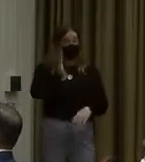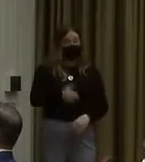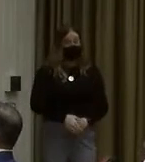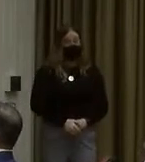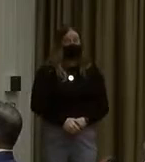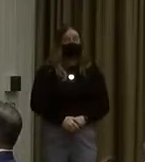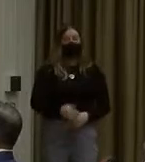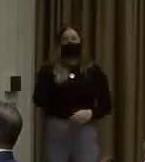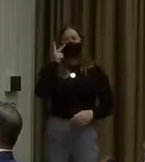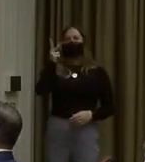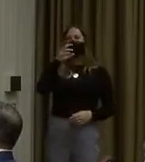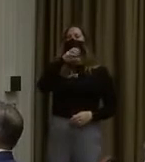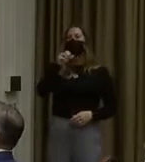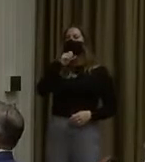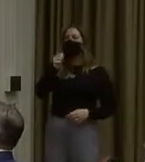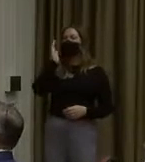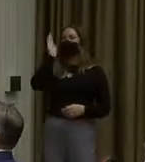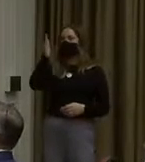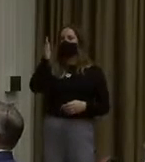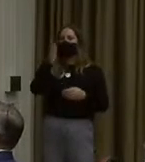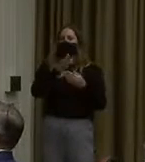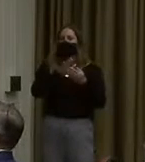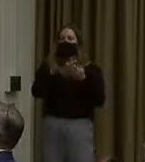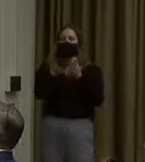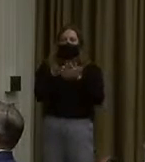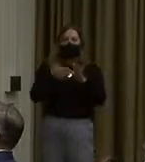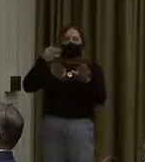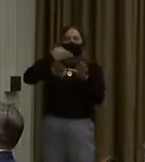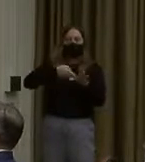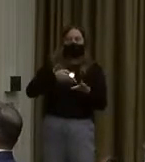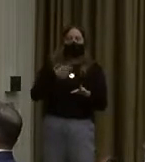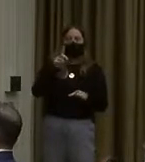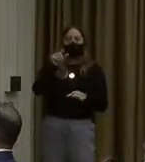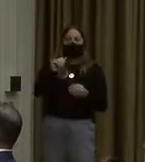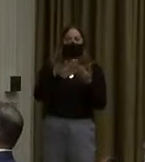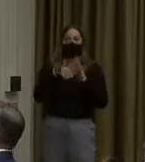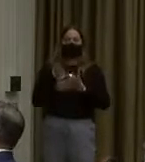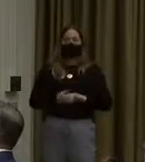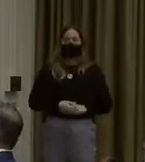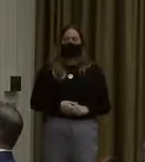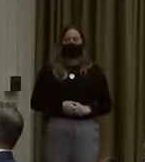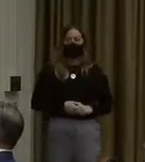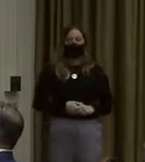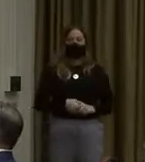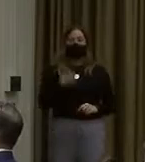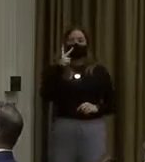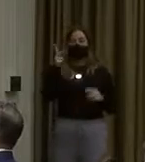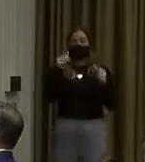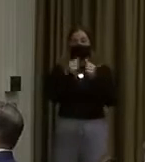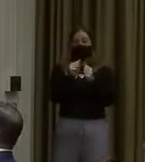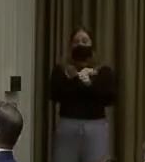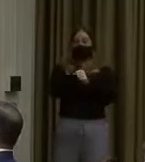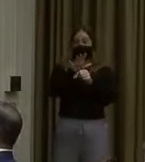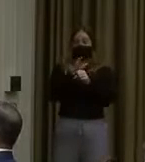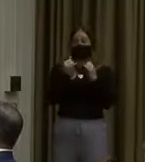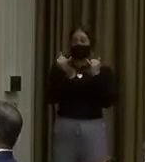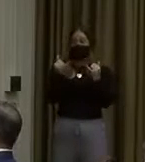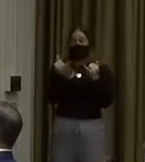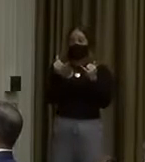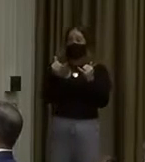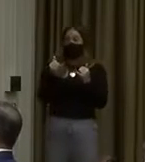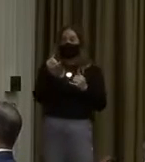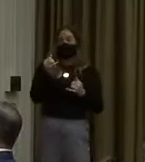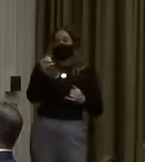going to be. So we have to get out of the mindset of kind of the us and them. And we also see with the pandemic that marginalized